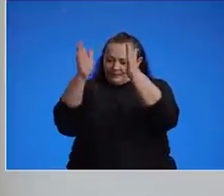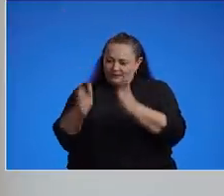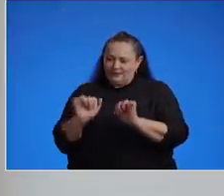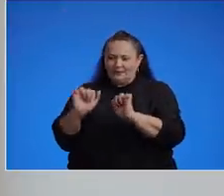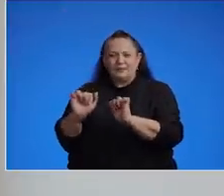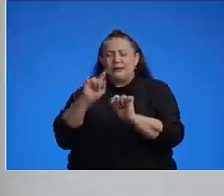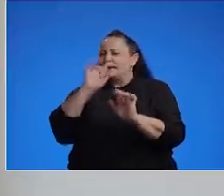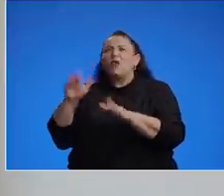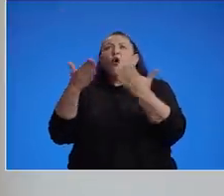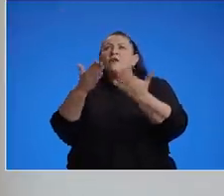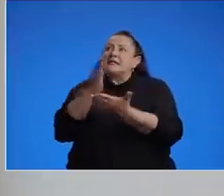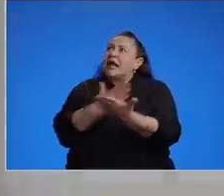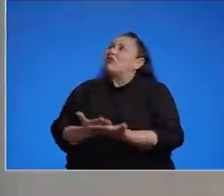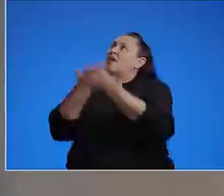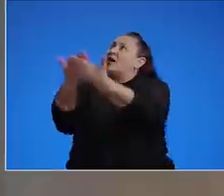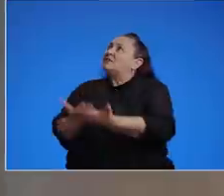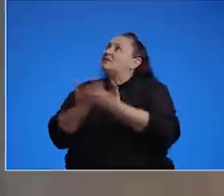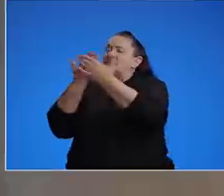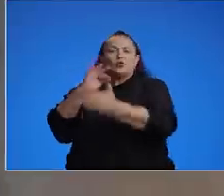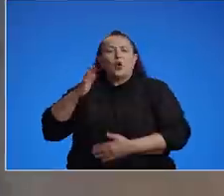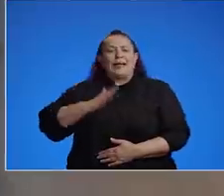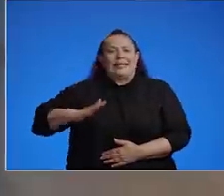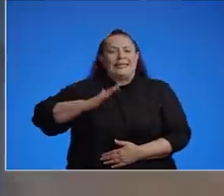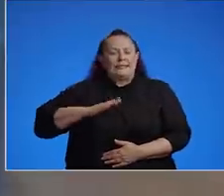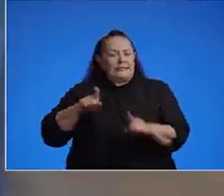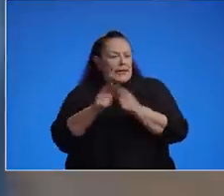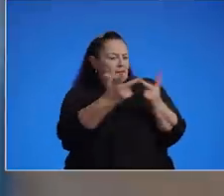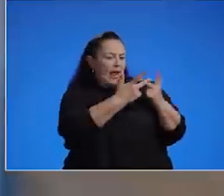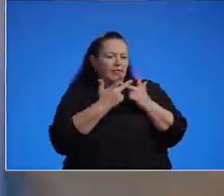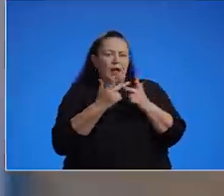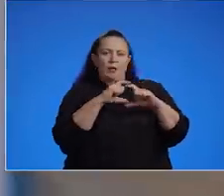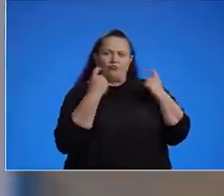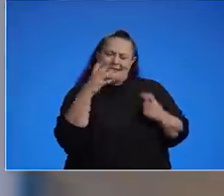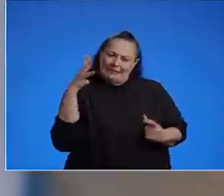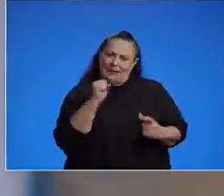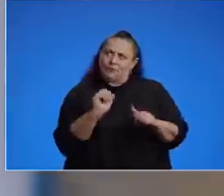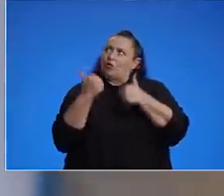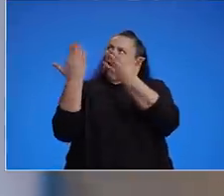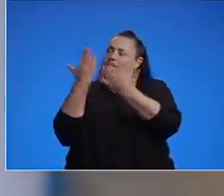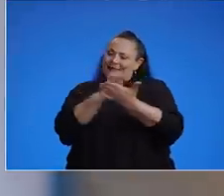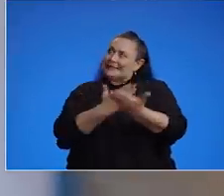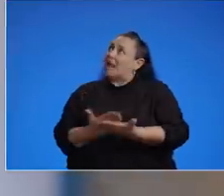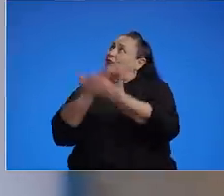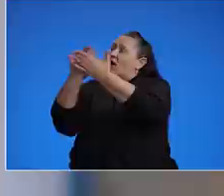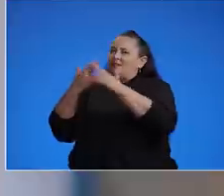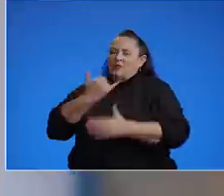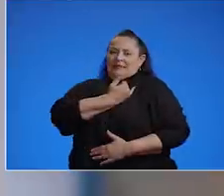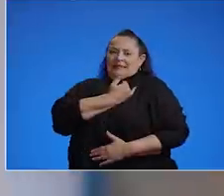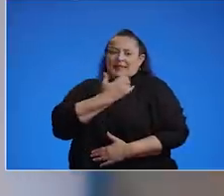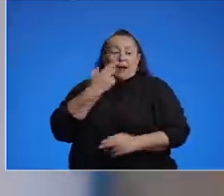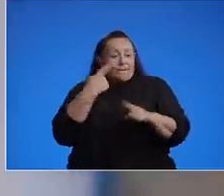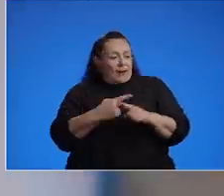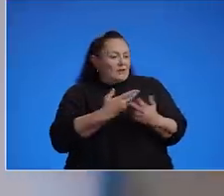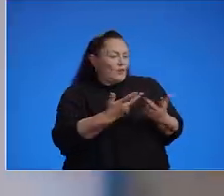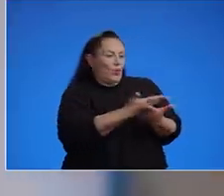to offer sacrifices every day, as the other high priests do for their own sins, and then for